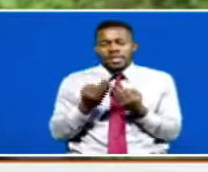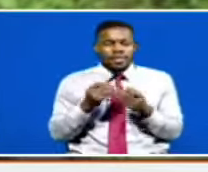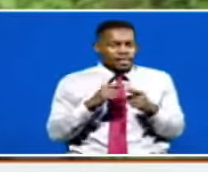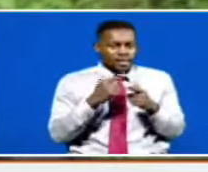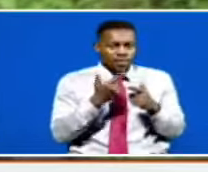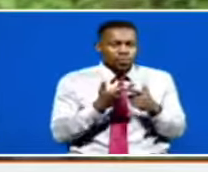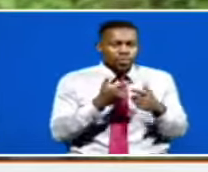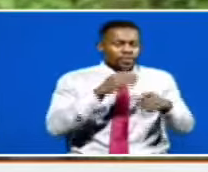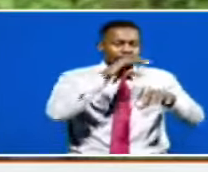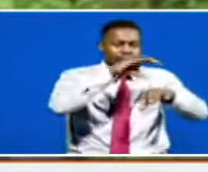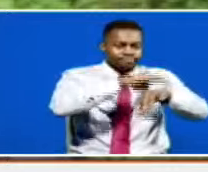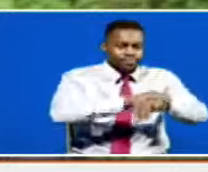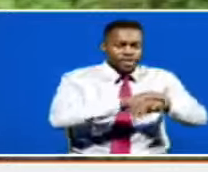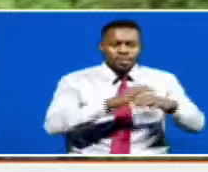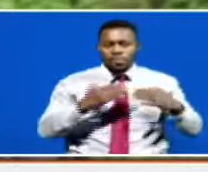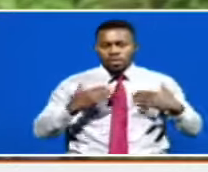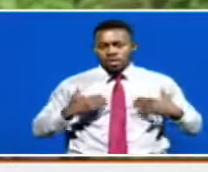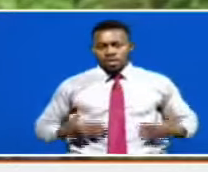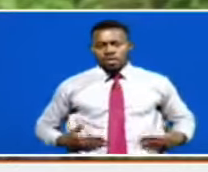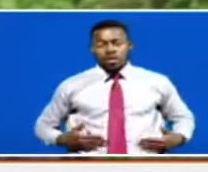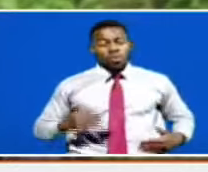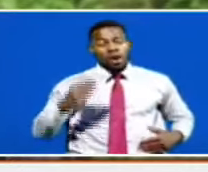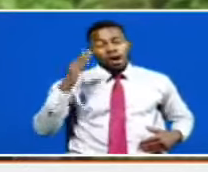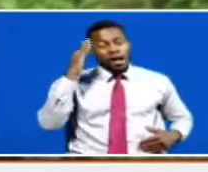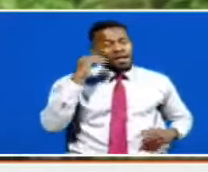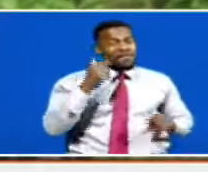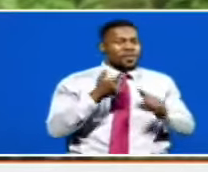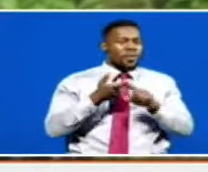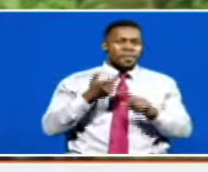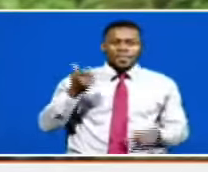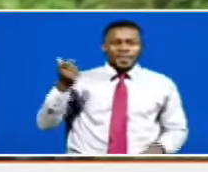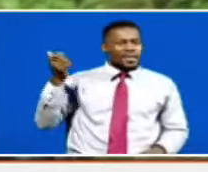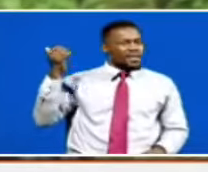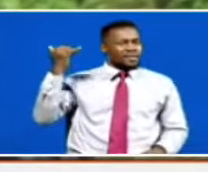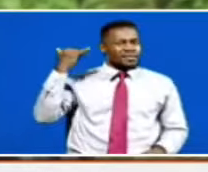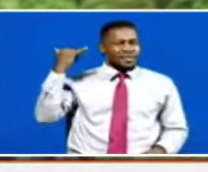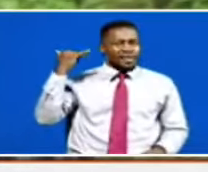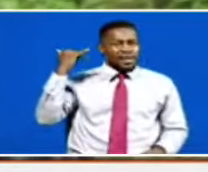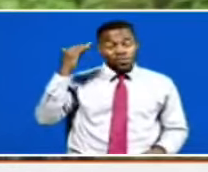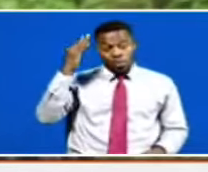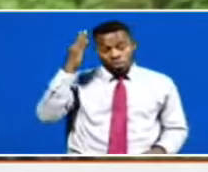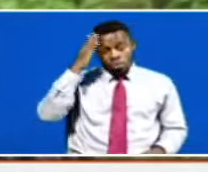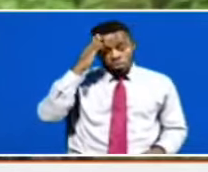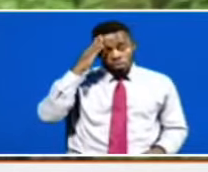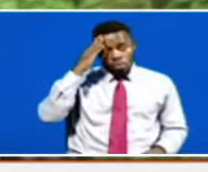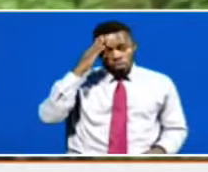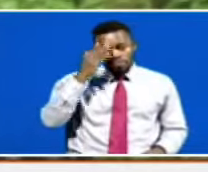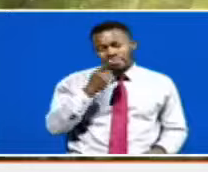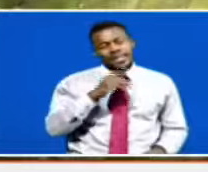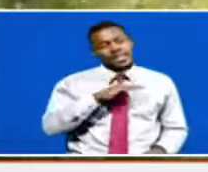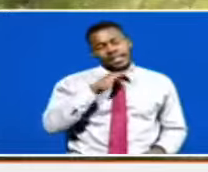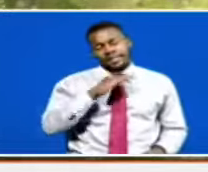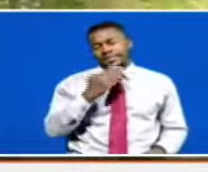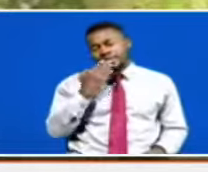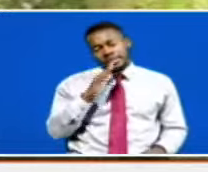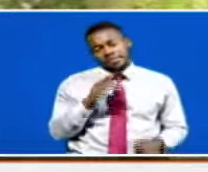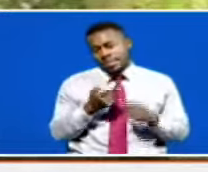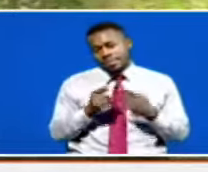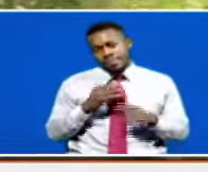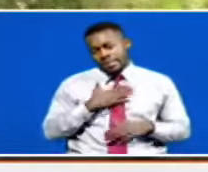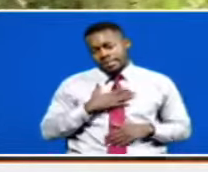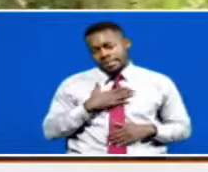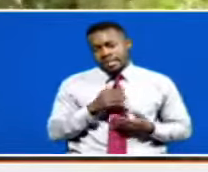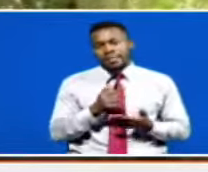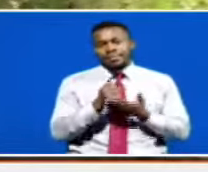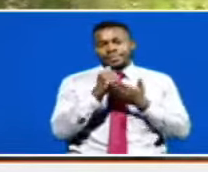hiyo mwili sababu tayari kutoka jana baka sasa tunajua kweli ameaga tayari. Clement